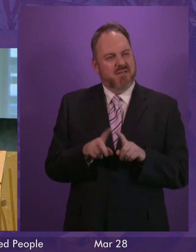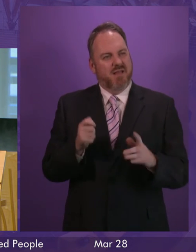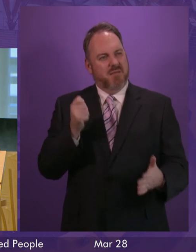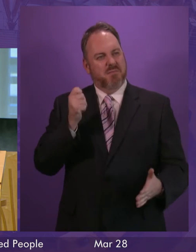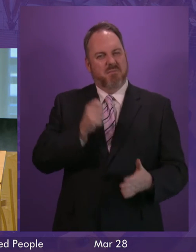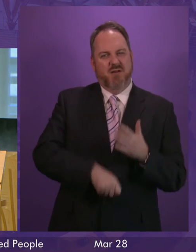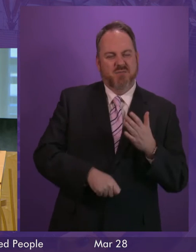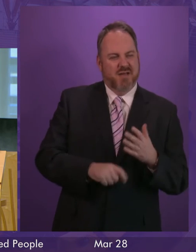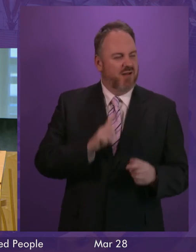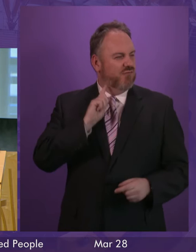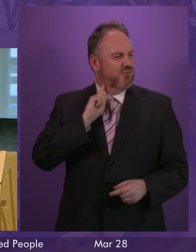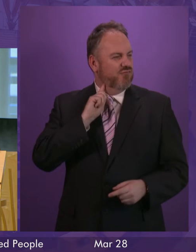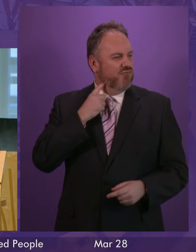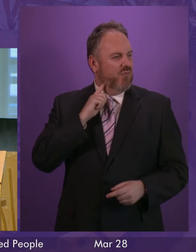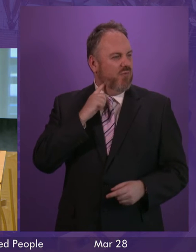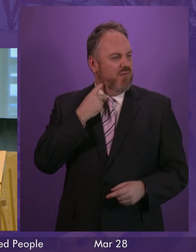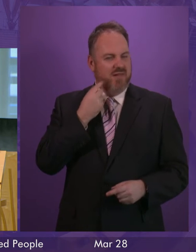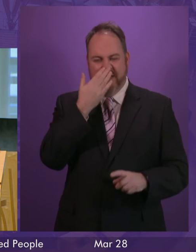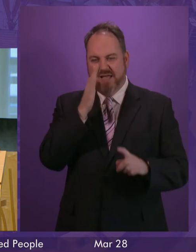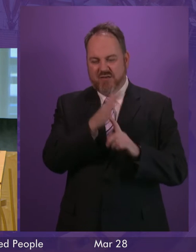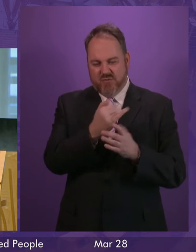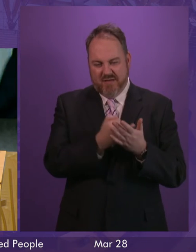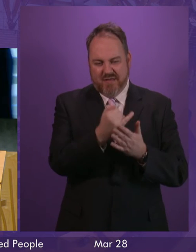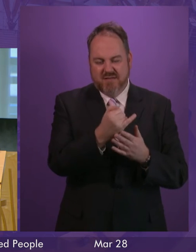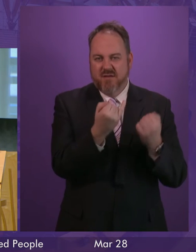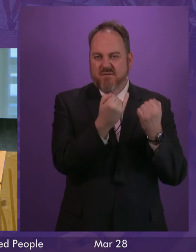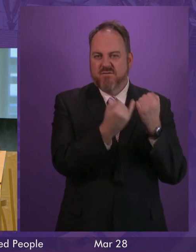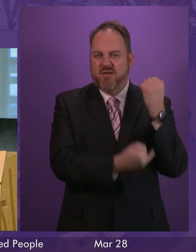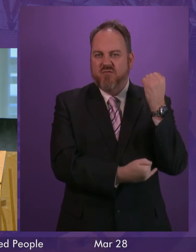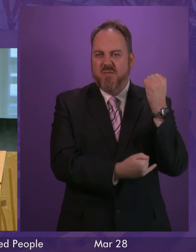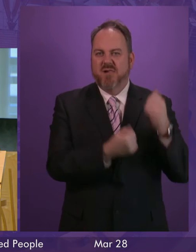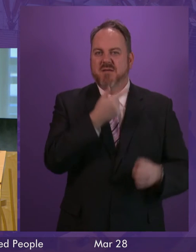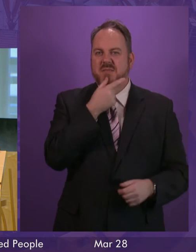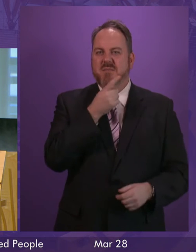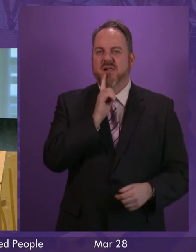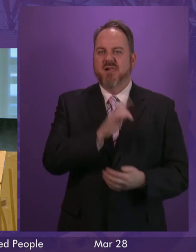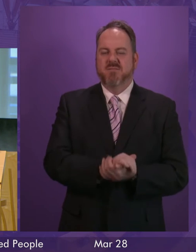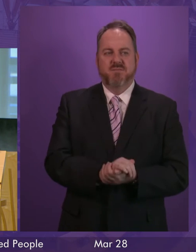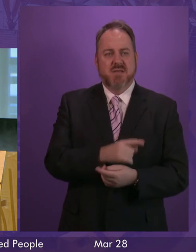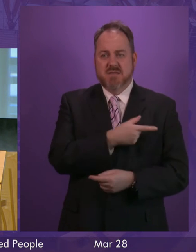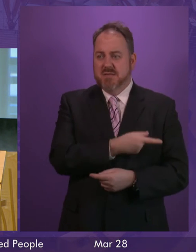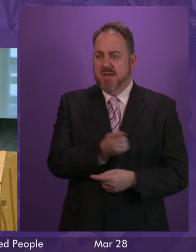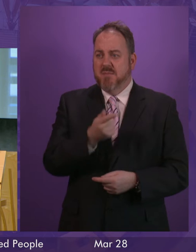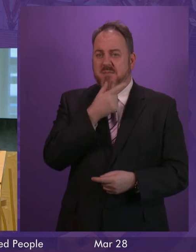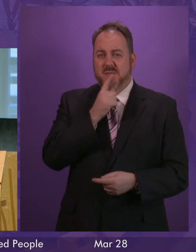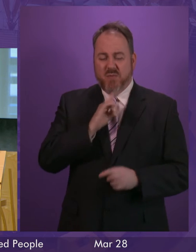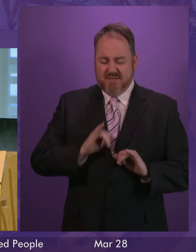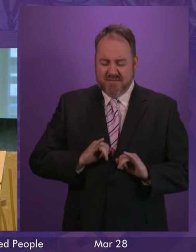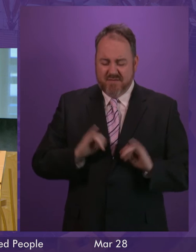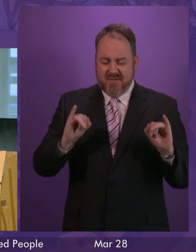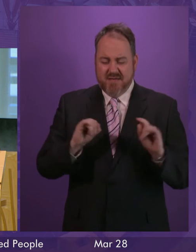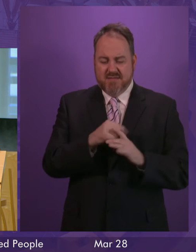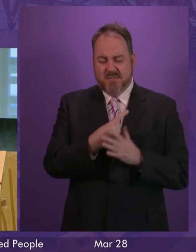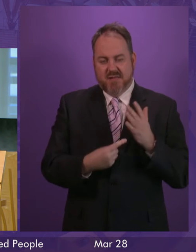often callous attitude towards disabled and vulnerable people. Many people born with disabilities so severe they are unable to work are still being subject to repeated